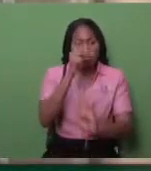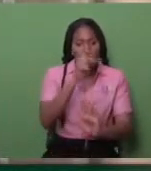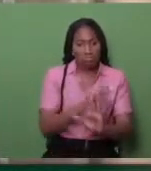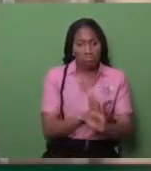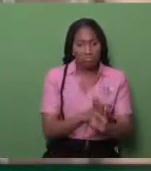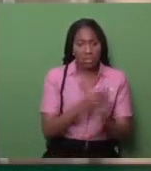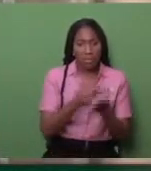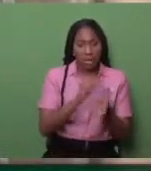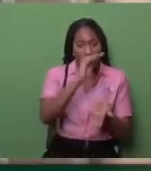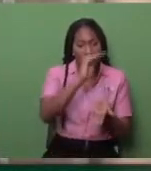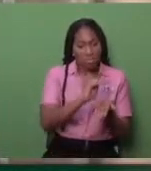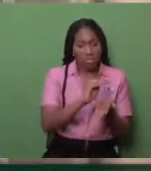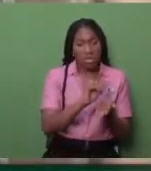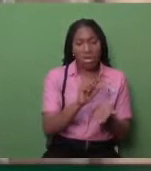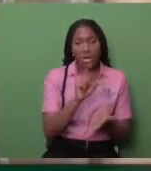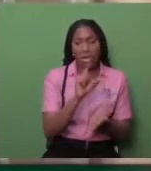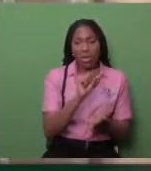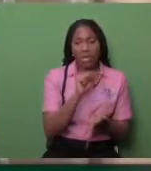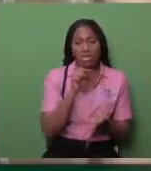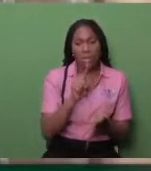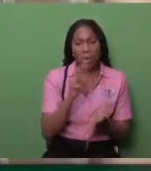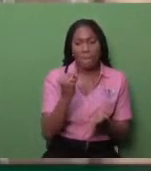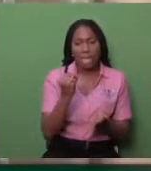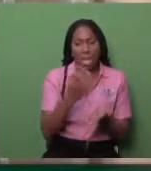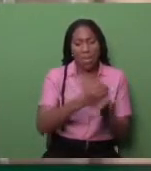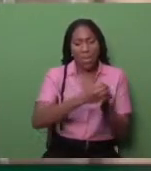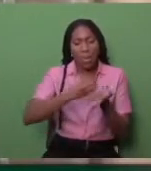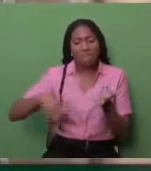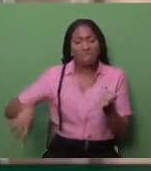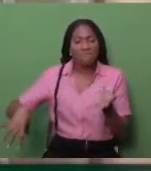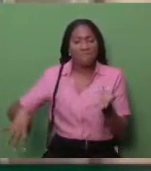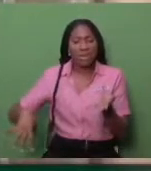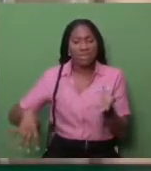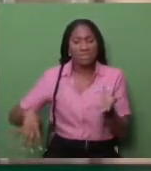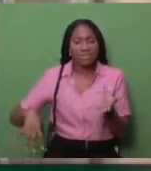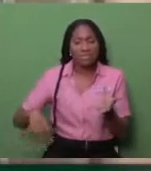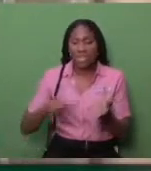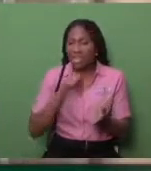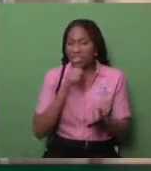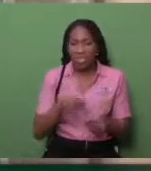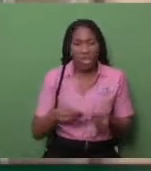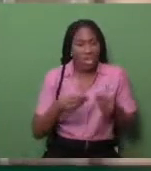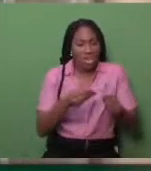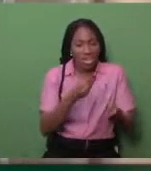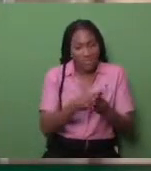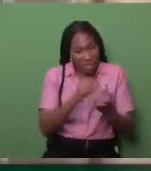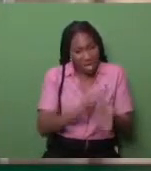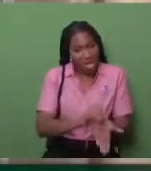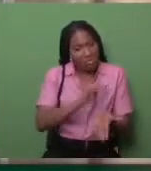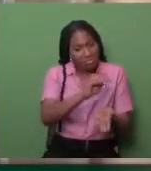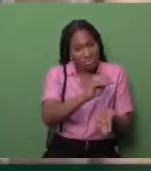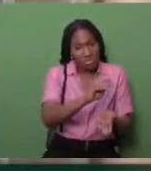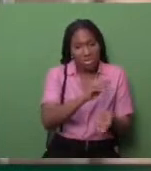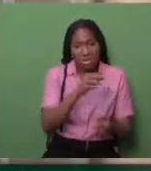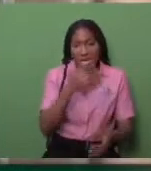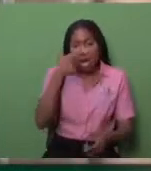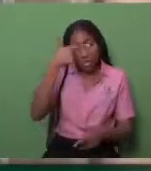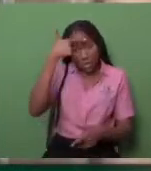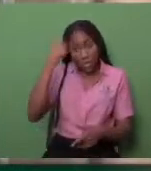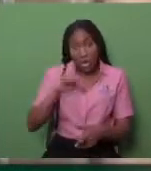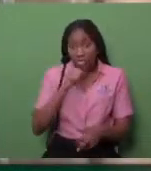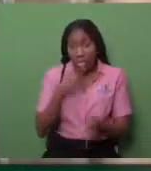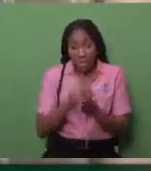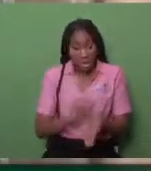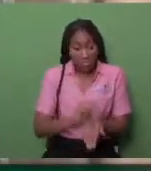million. Because of this neglect, farmers and citizens are the ones left